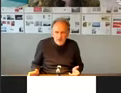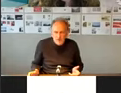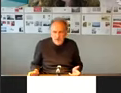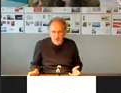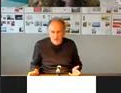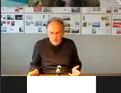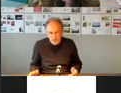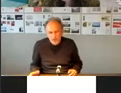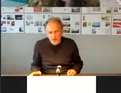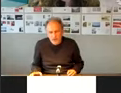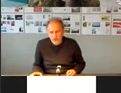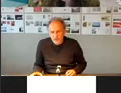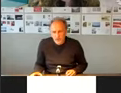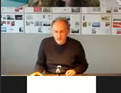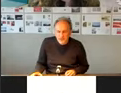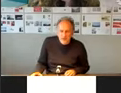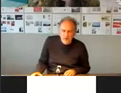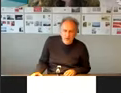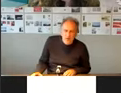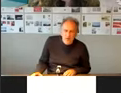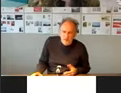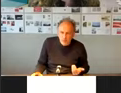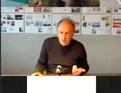it's contiguous to difficult